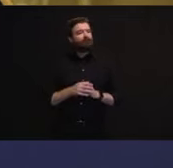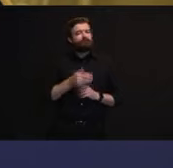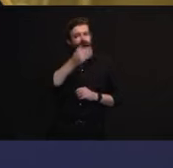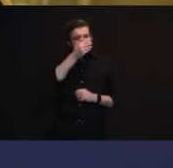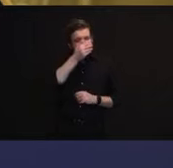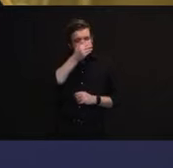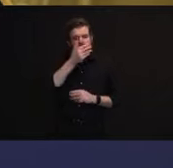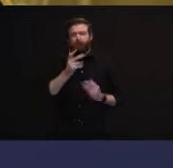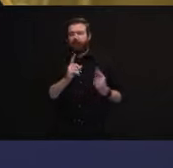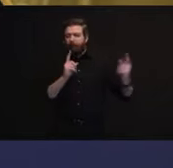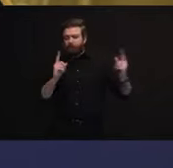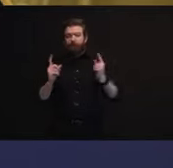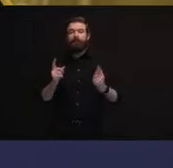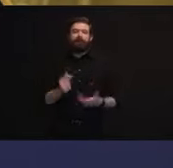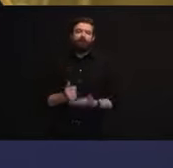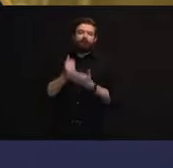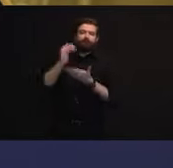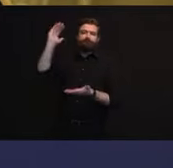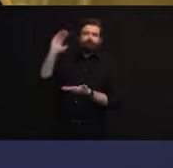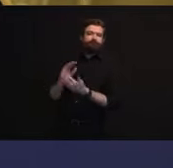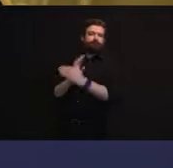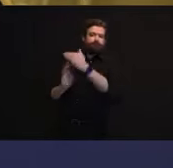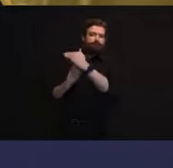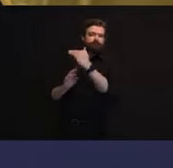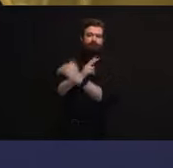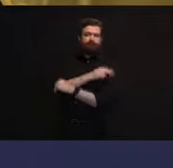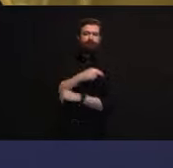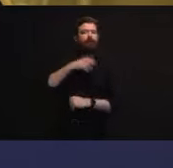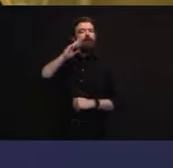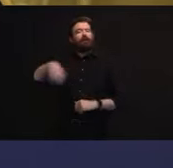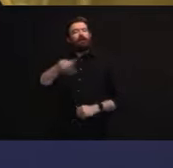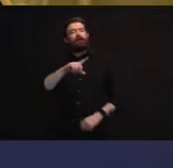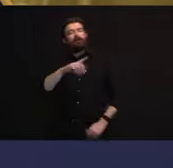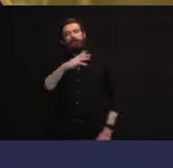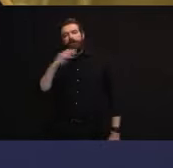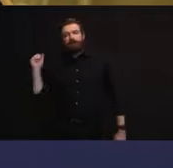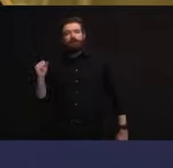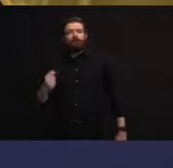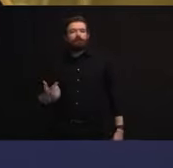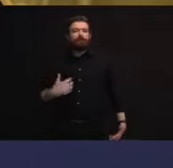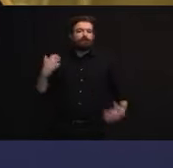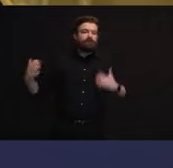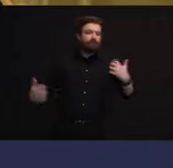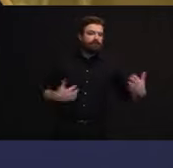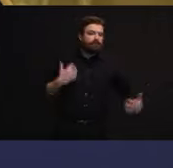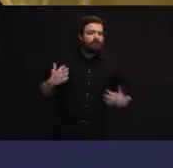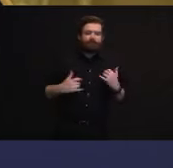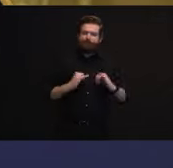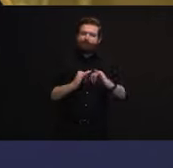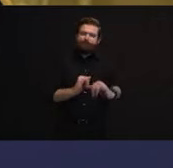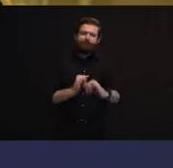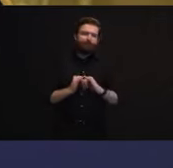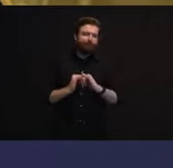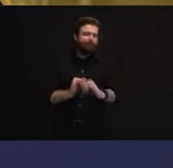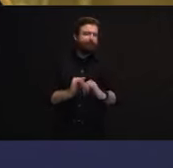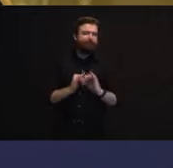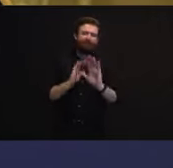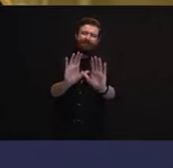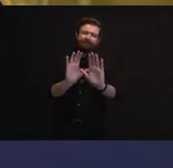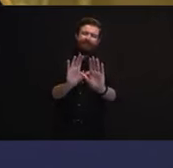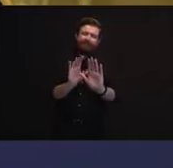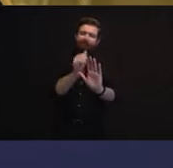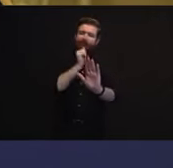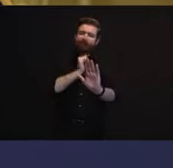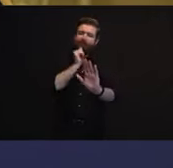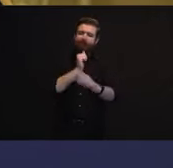you're frustrated, you're sick and tired of this. I can't blame you, we are, but I will tell you, we're getting there. This is not forever